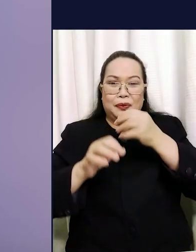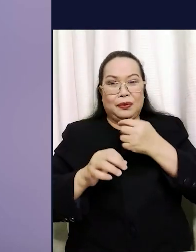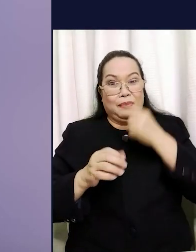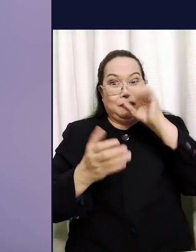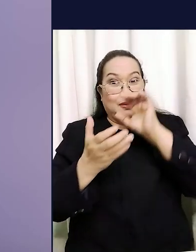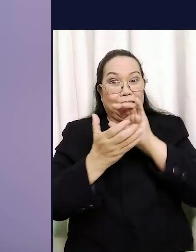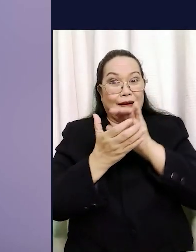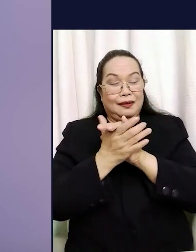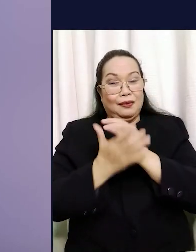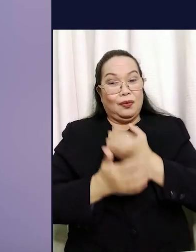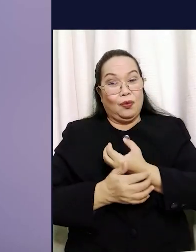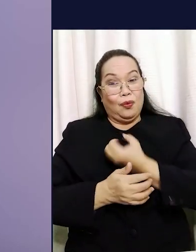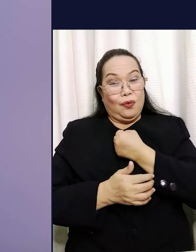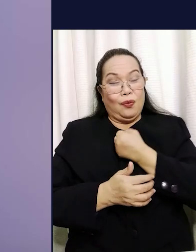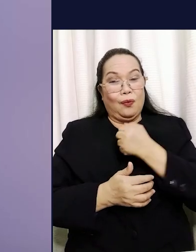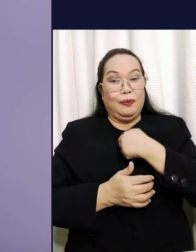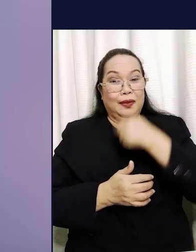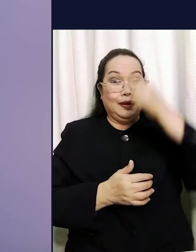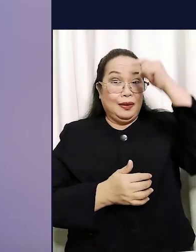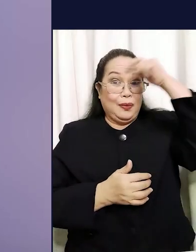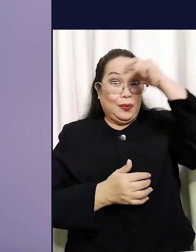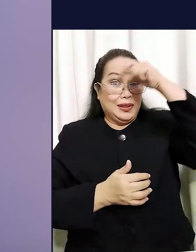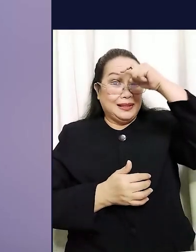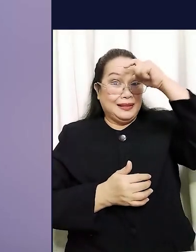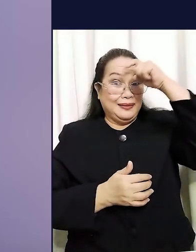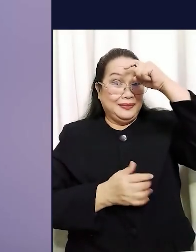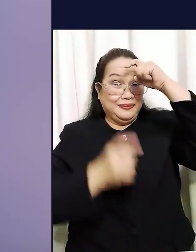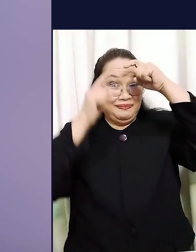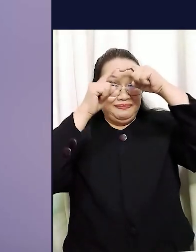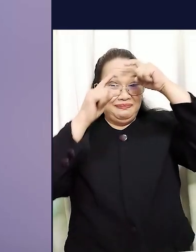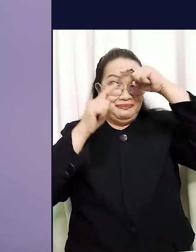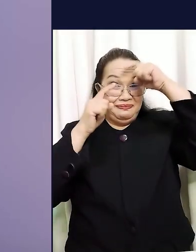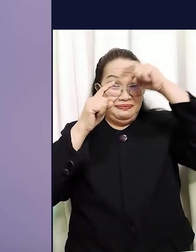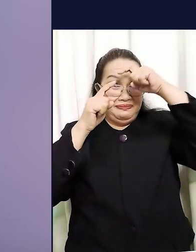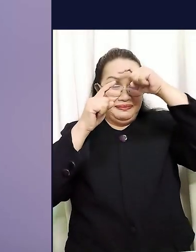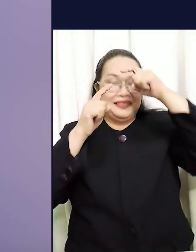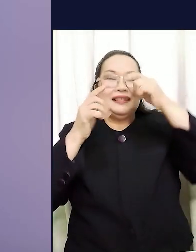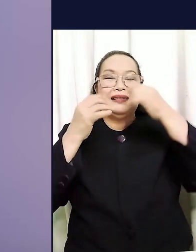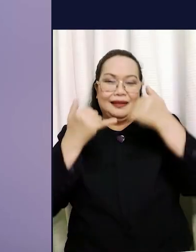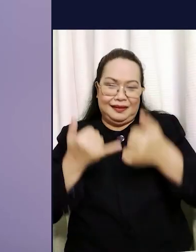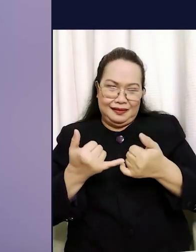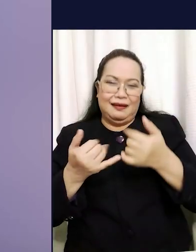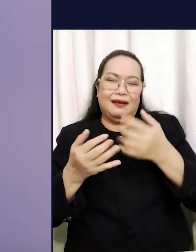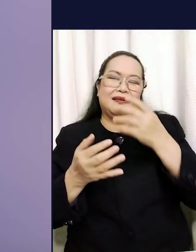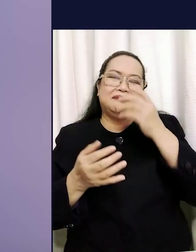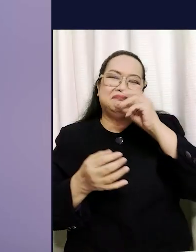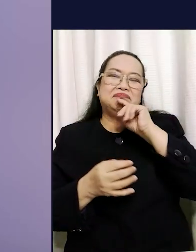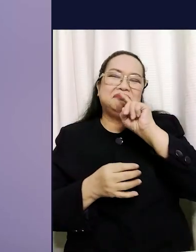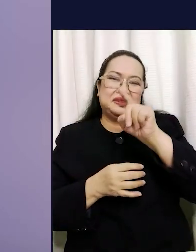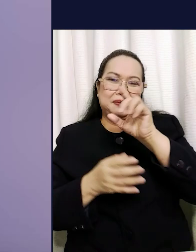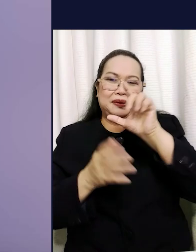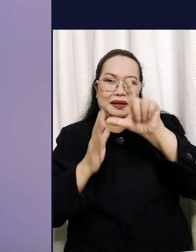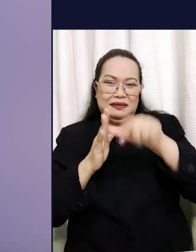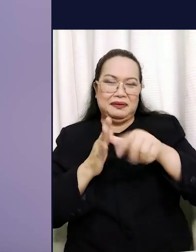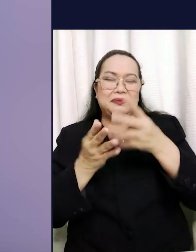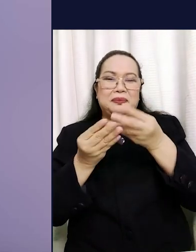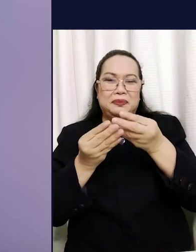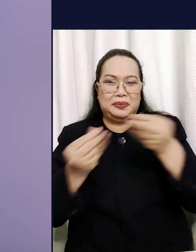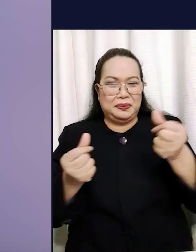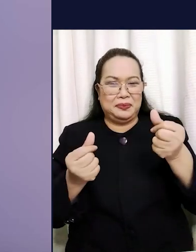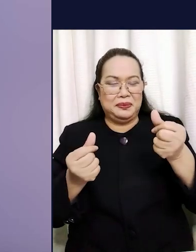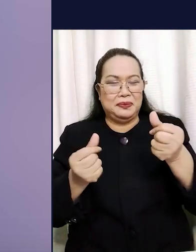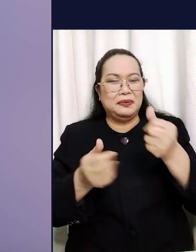pinoposess natin na karunungan sa pangkasalukuyan, mawawalan din po yan ng saysay. And